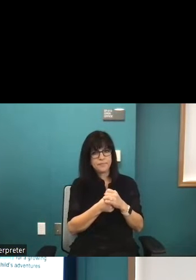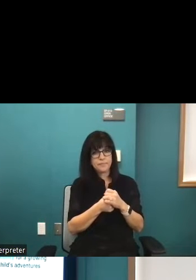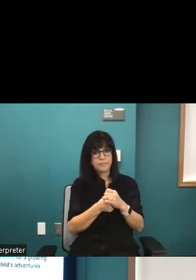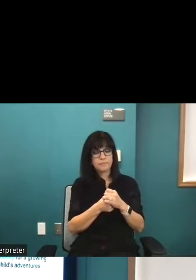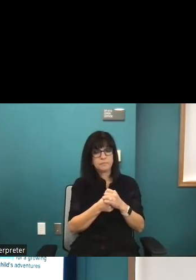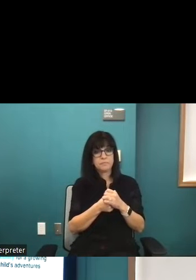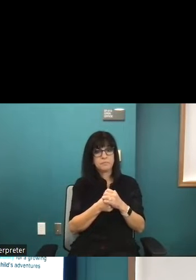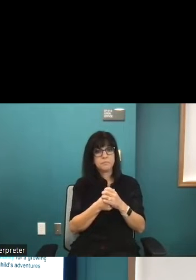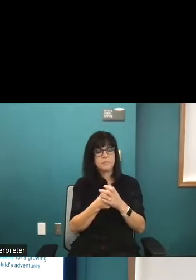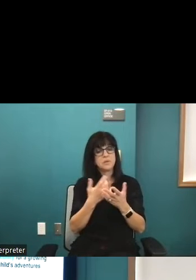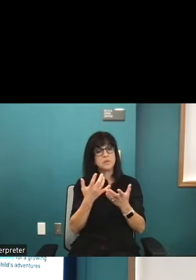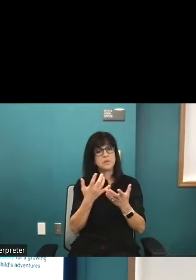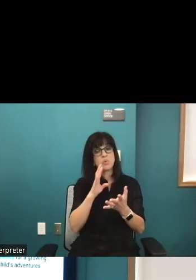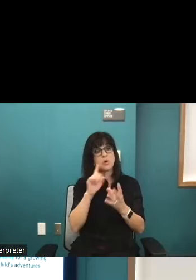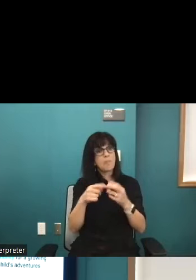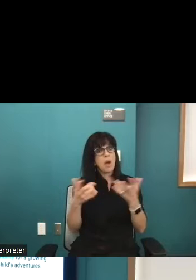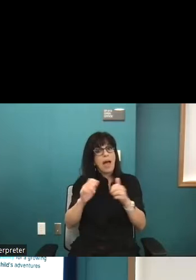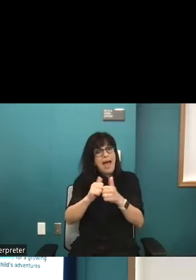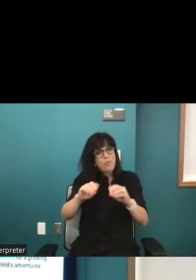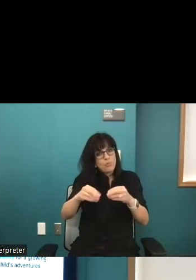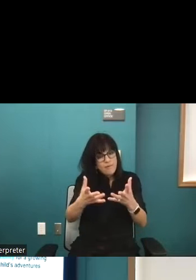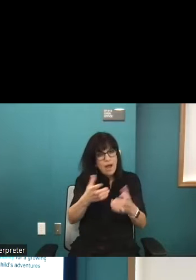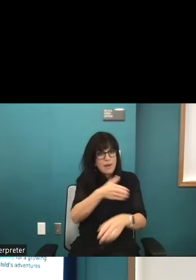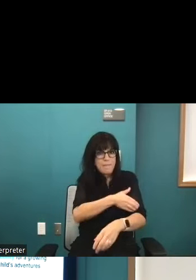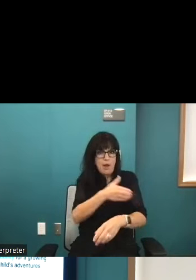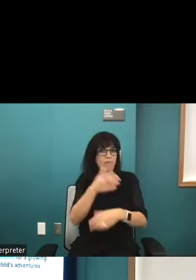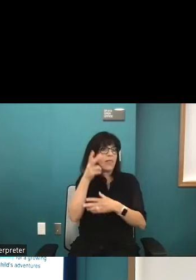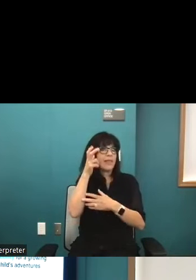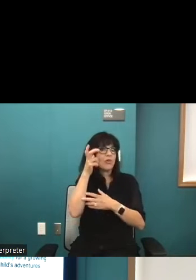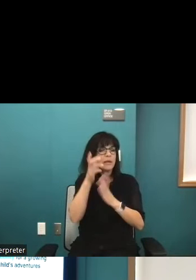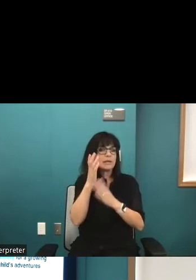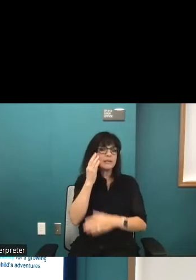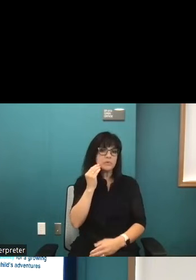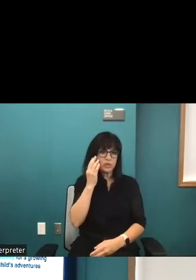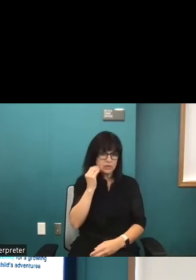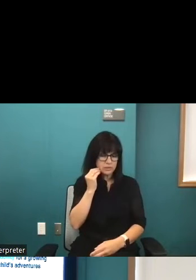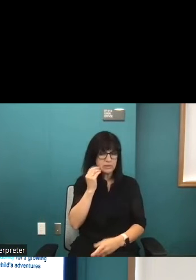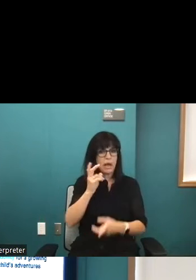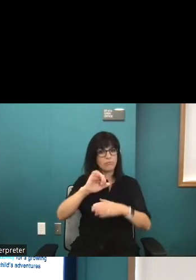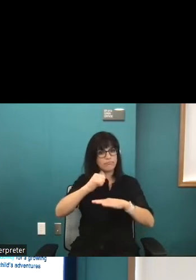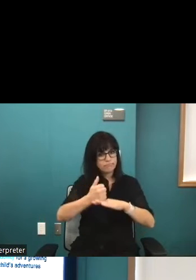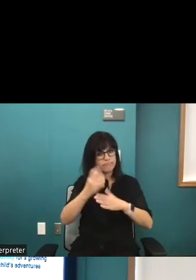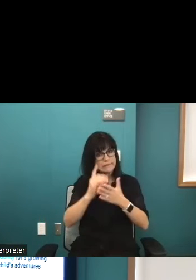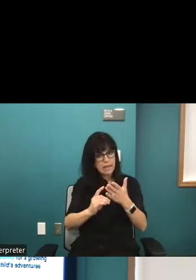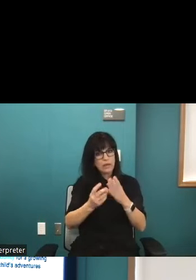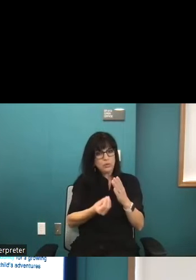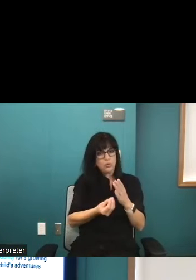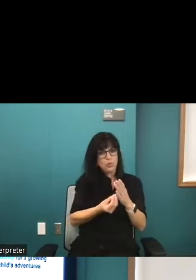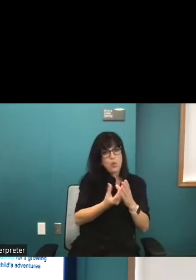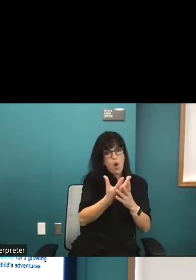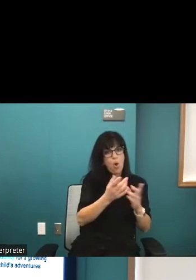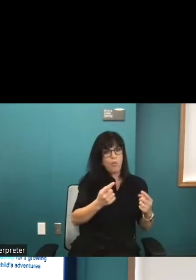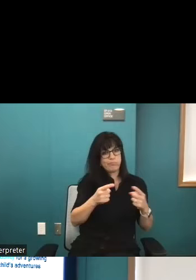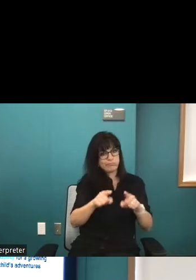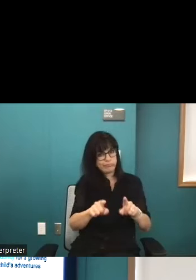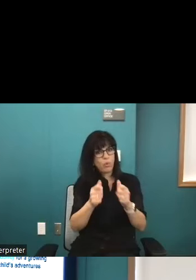And today we'll just talk a little bit about how it can provide a powerful hearing experience, how it's designed to grow with the